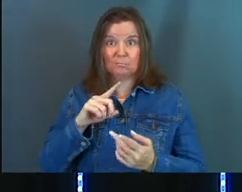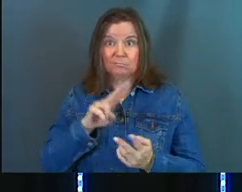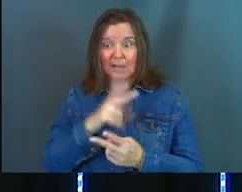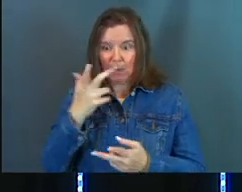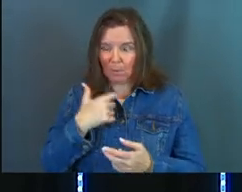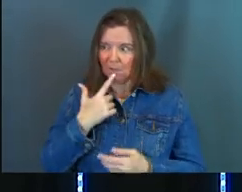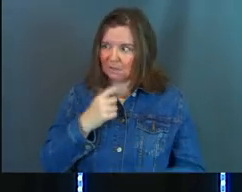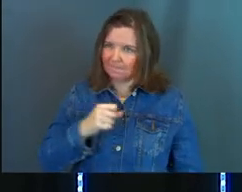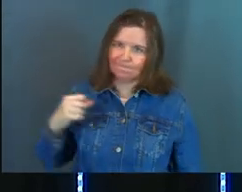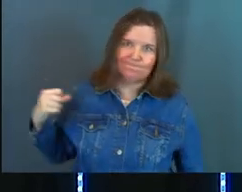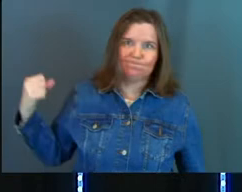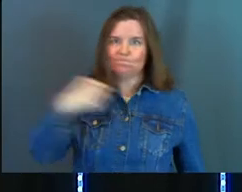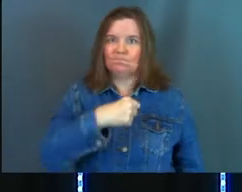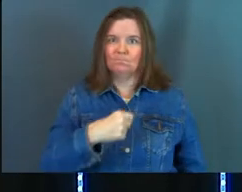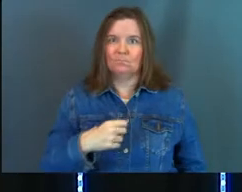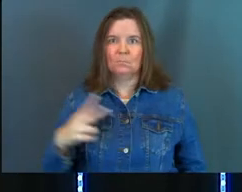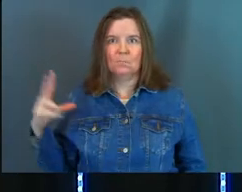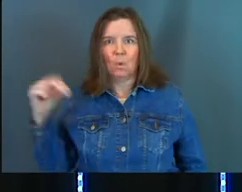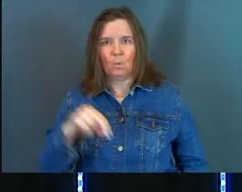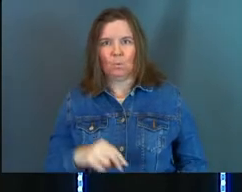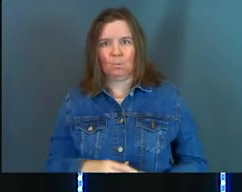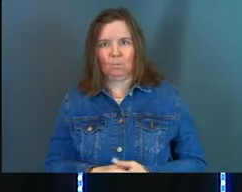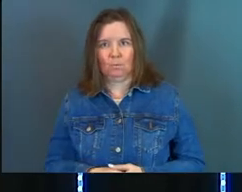I want her to deck him in the jaw.